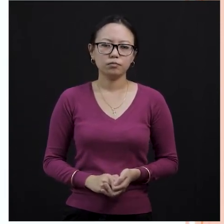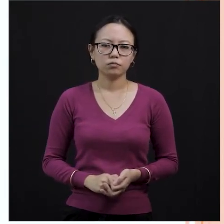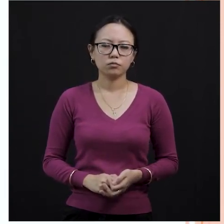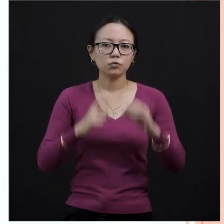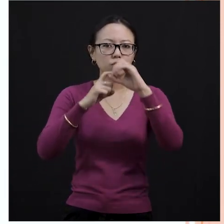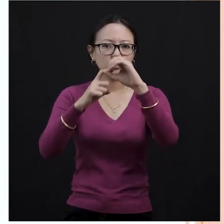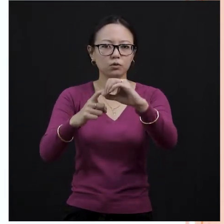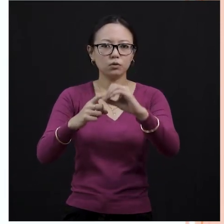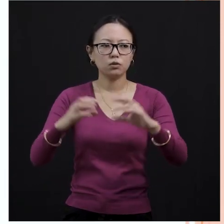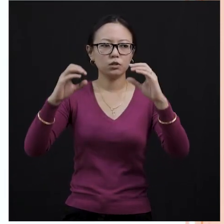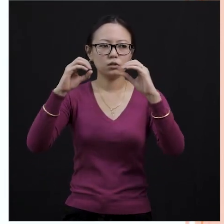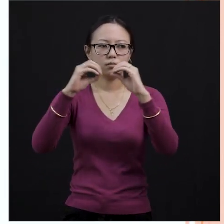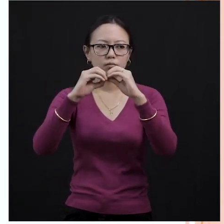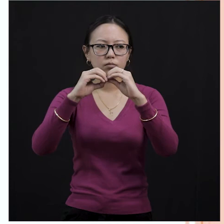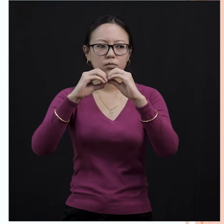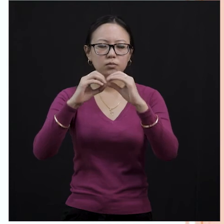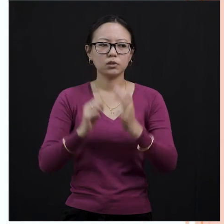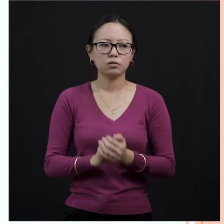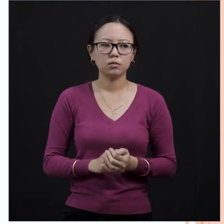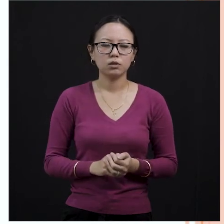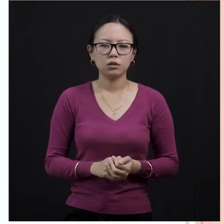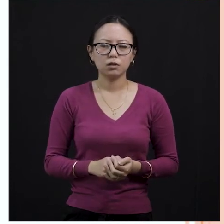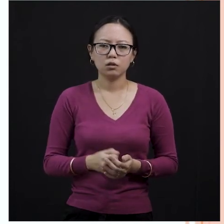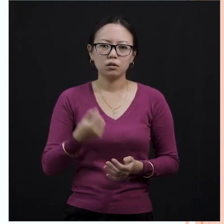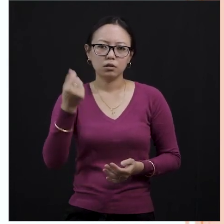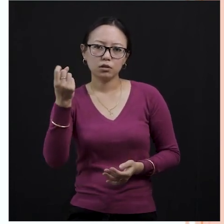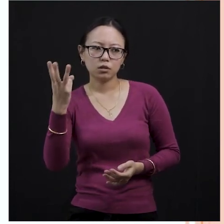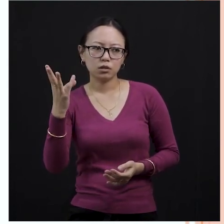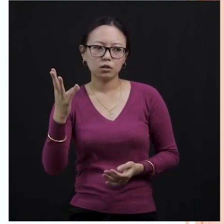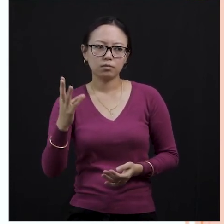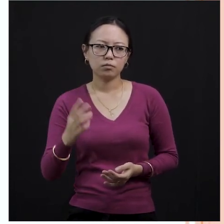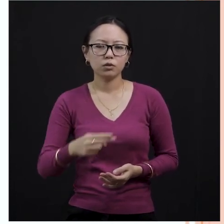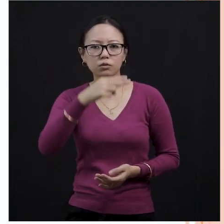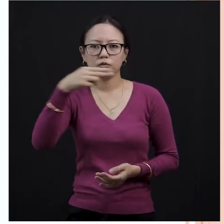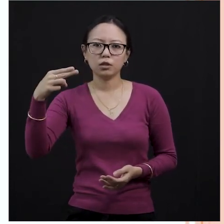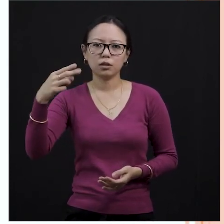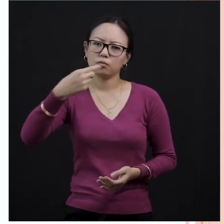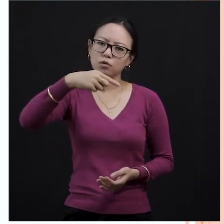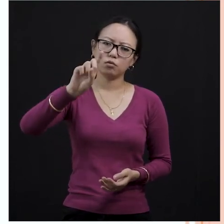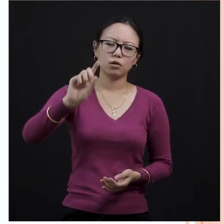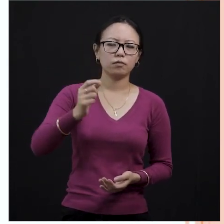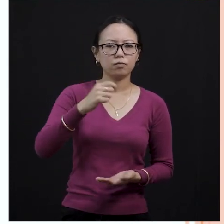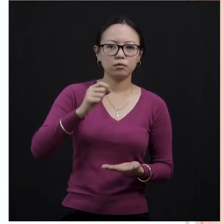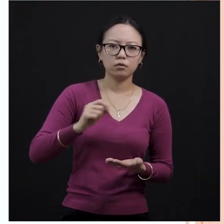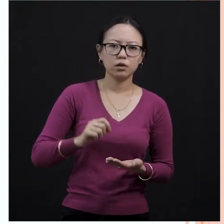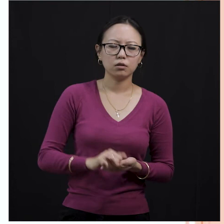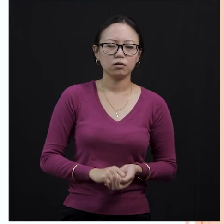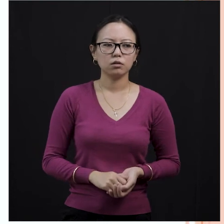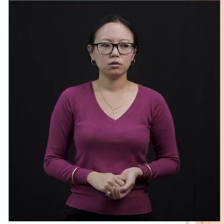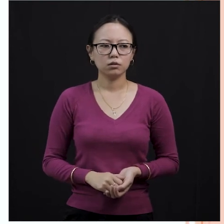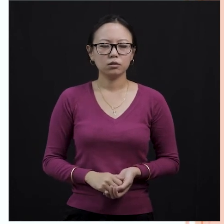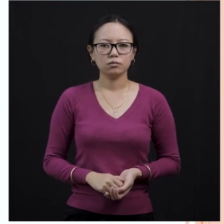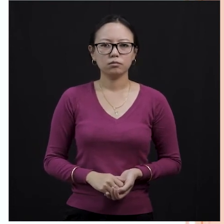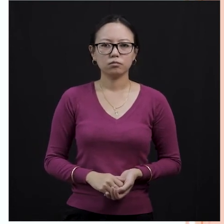for example 9 is equal to 9, NINE. Okay. So